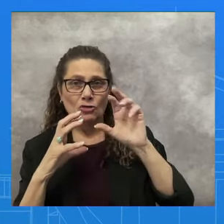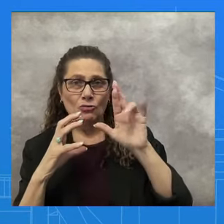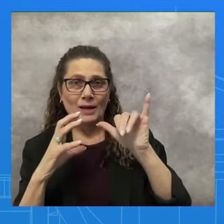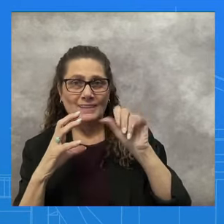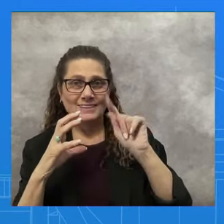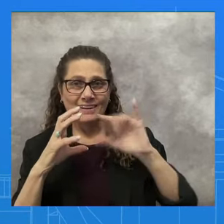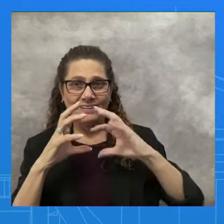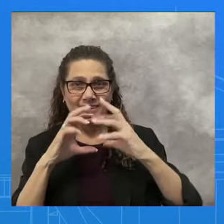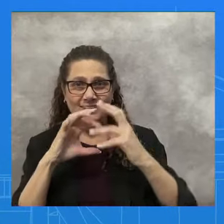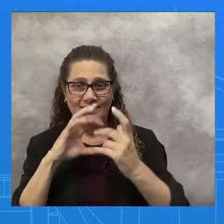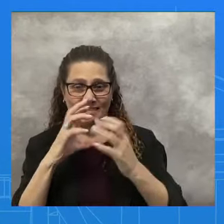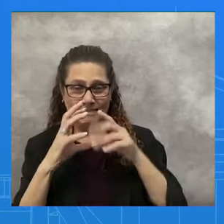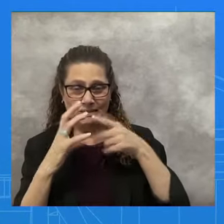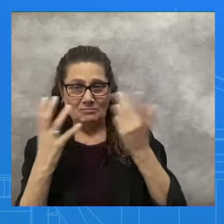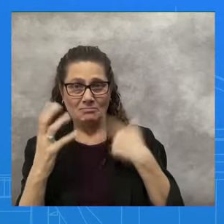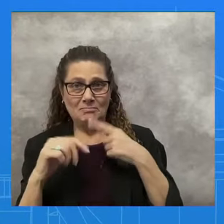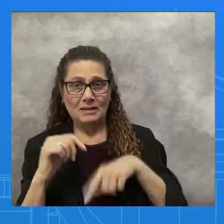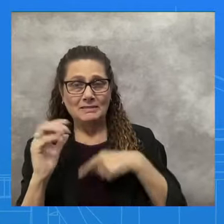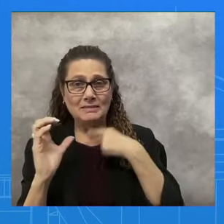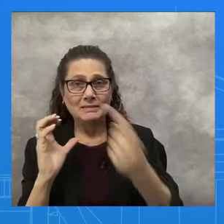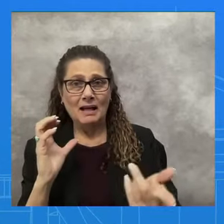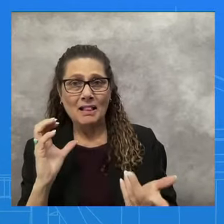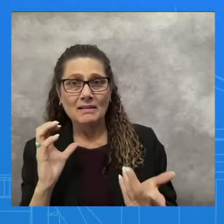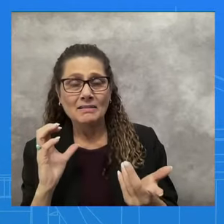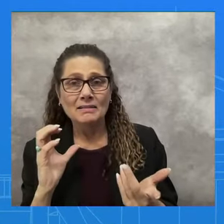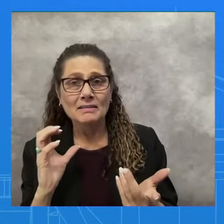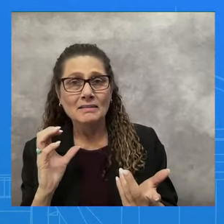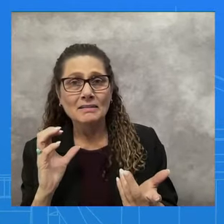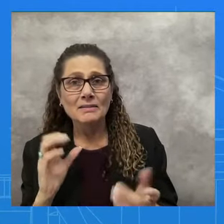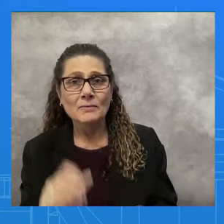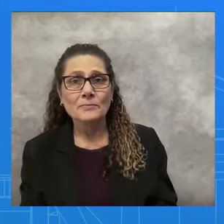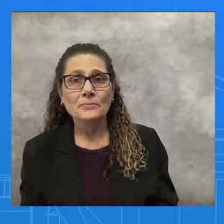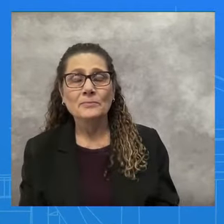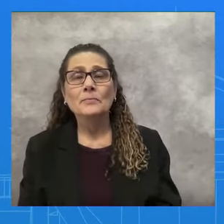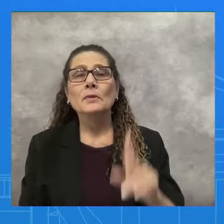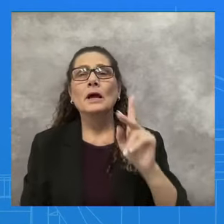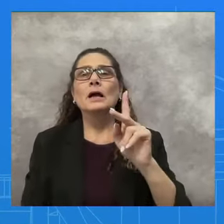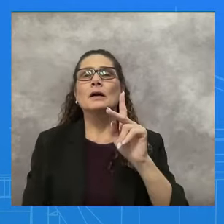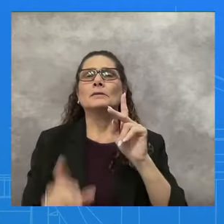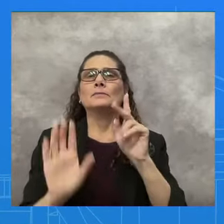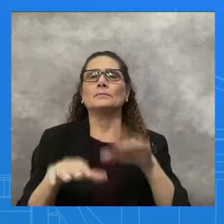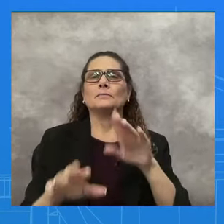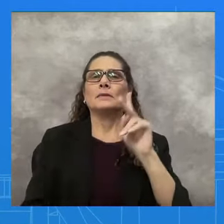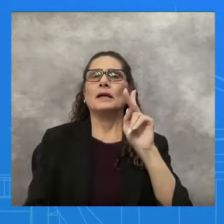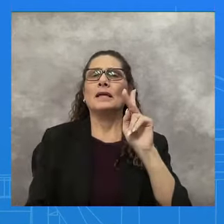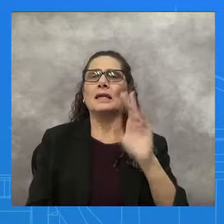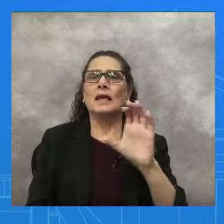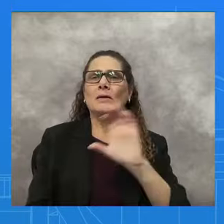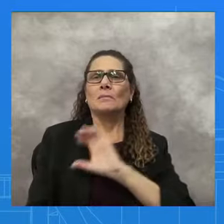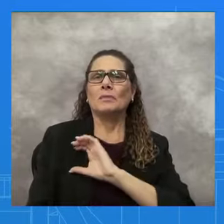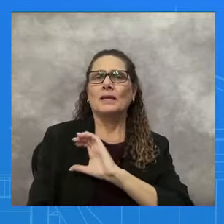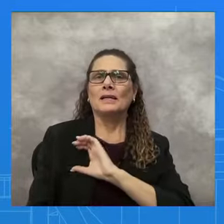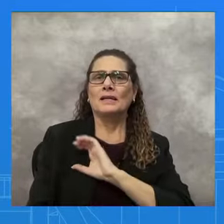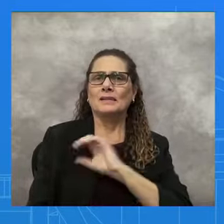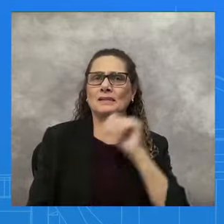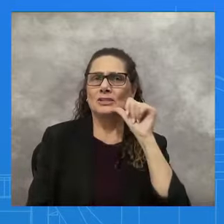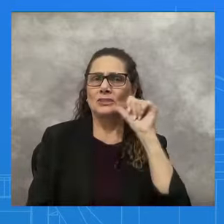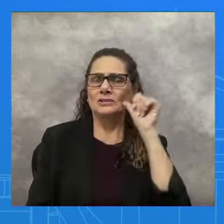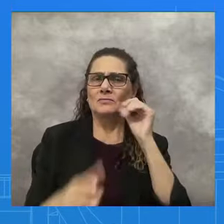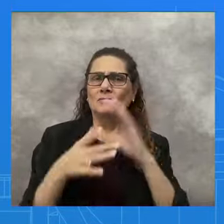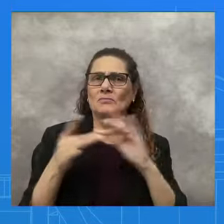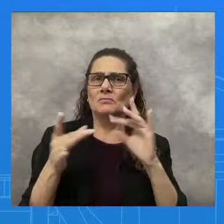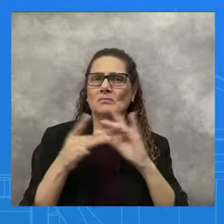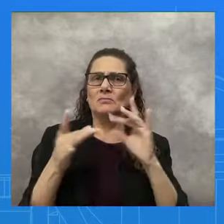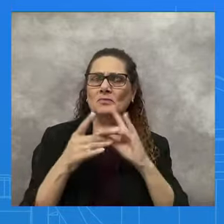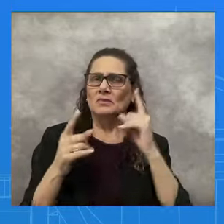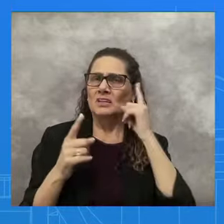So Kansas City Police Department has said that the shooting yesterday was a result of a dispute between that involved two juveniles.